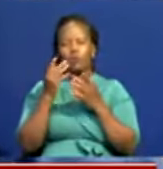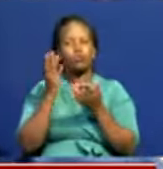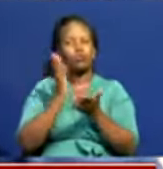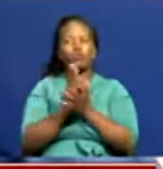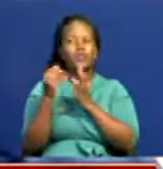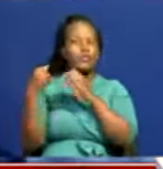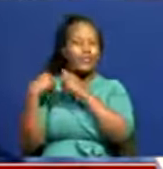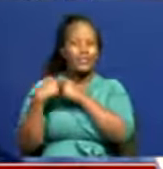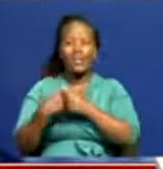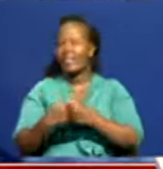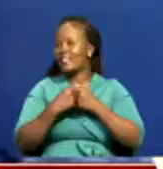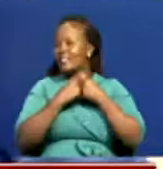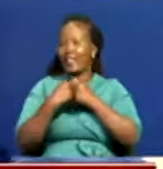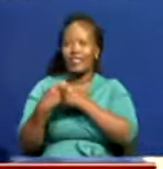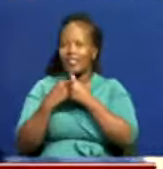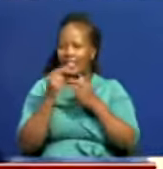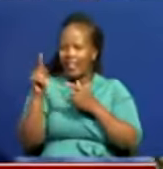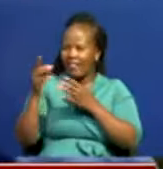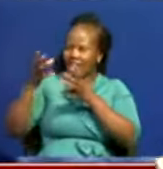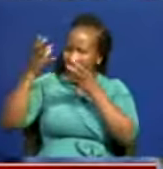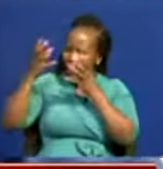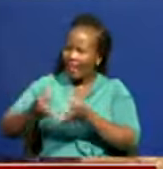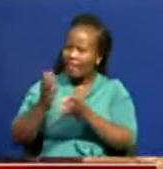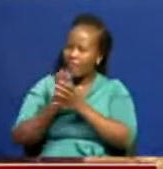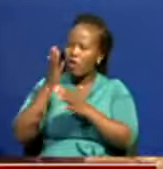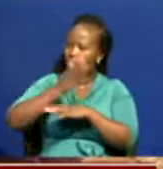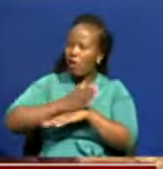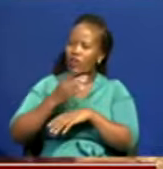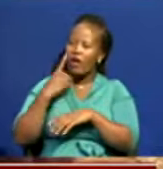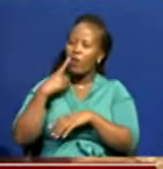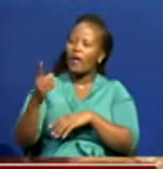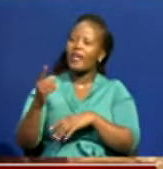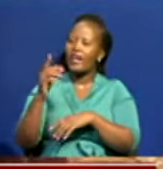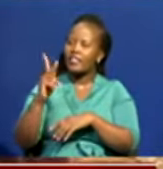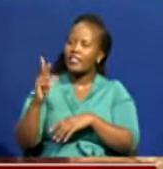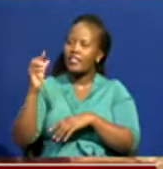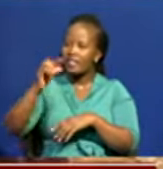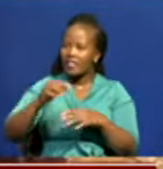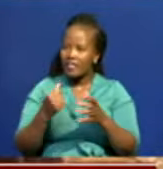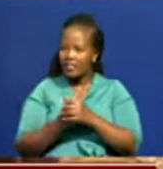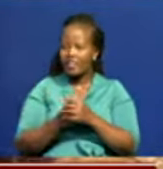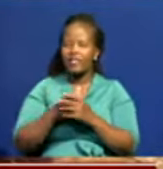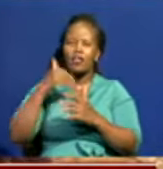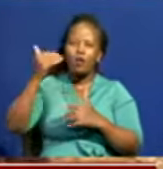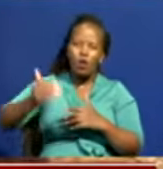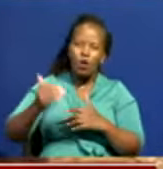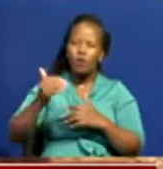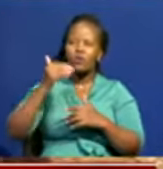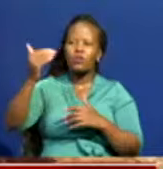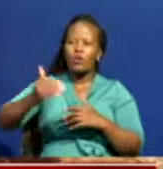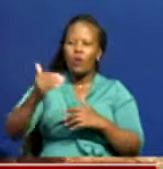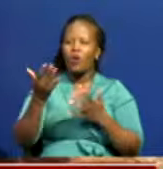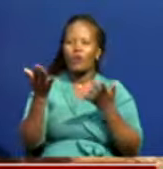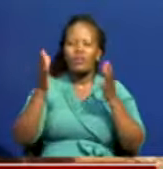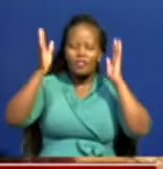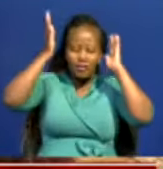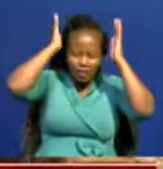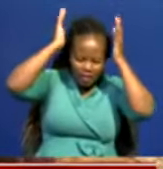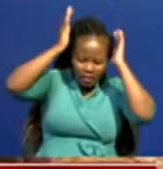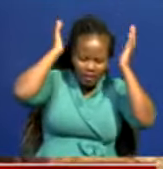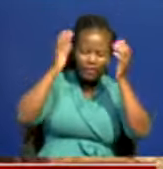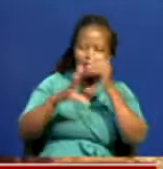Hii mizigo kiangalia kuna mzigo iko chini ya kilo 100. Wizi imekuwa ikienda kila wakati unasikia hapa imeibiwa